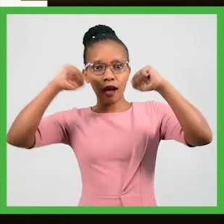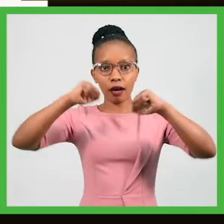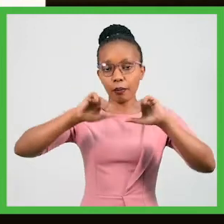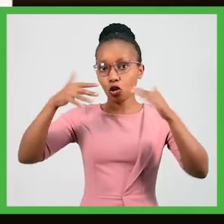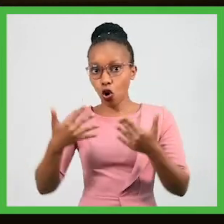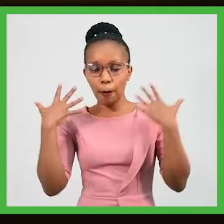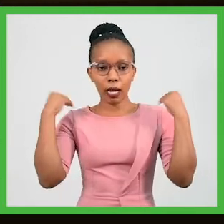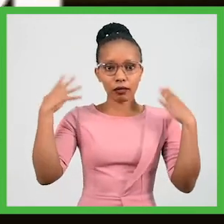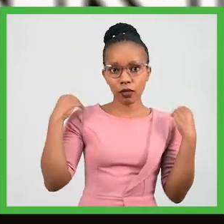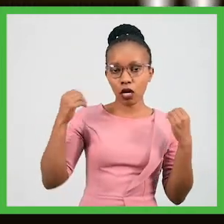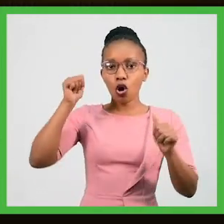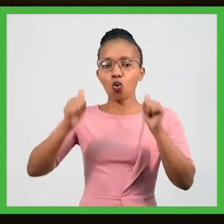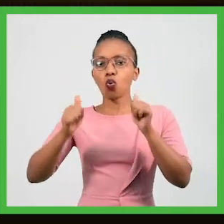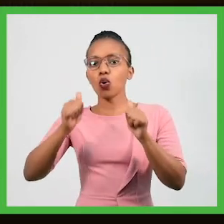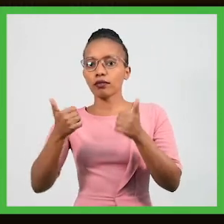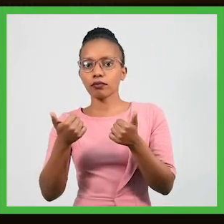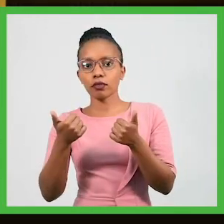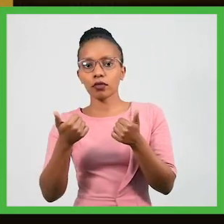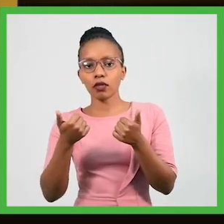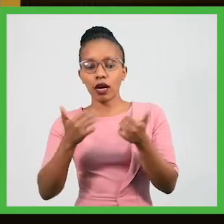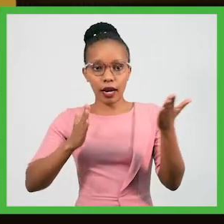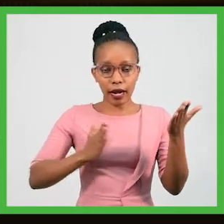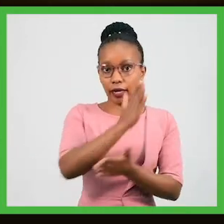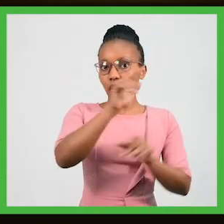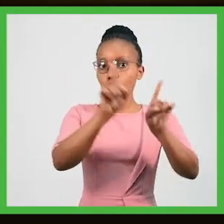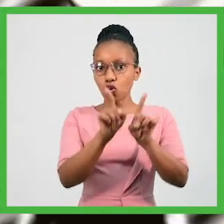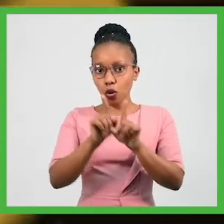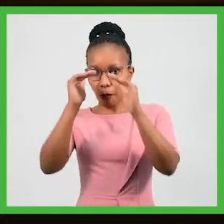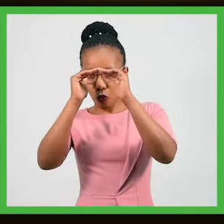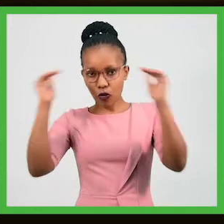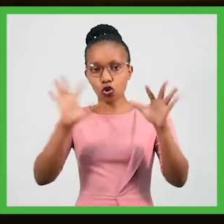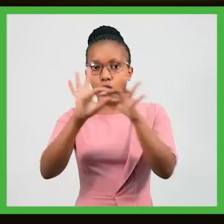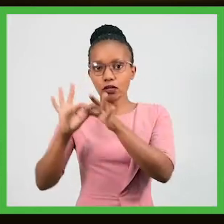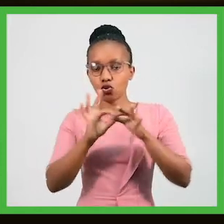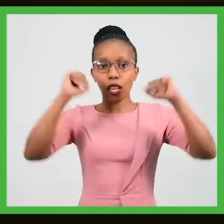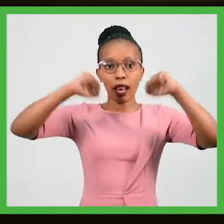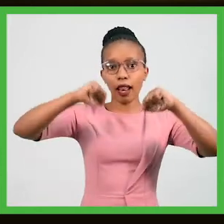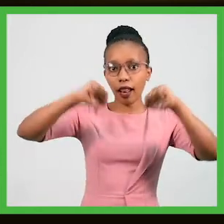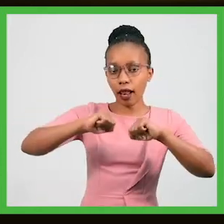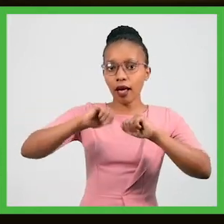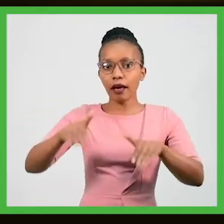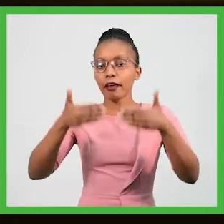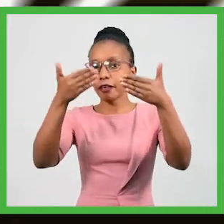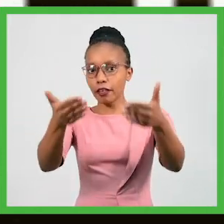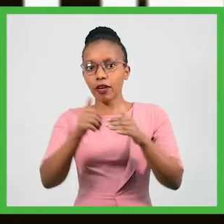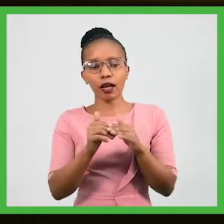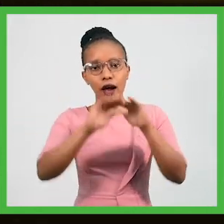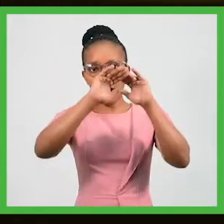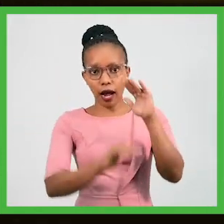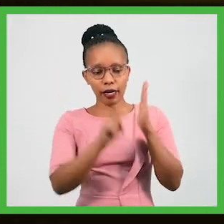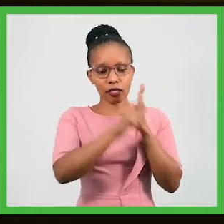practices concerning the exercise of intellectual property rights and professional association agreements as provided for under